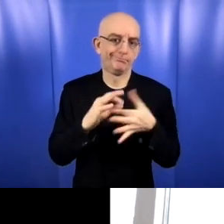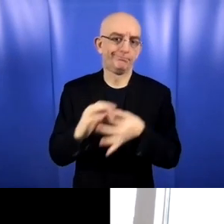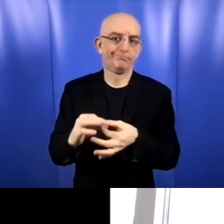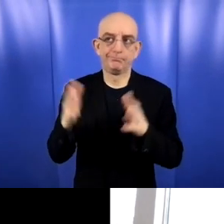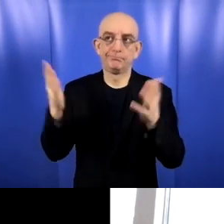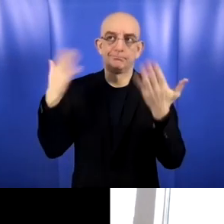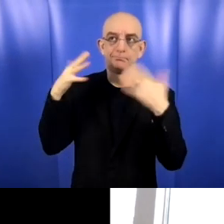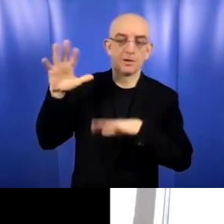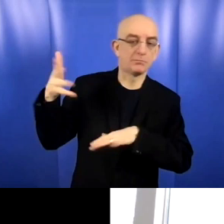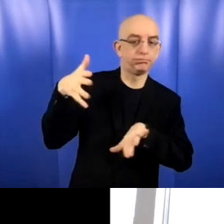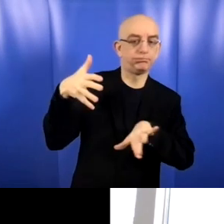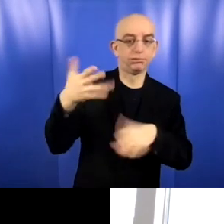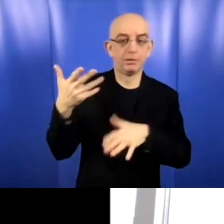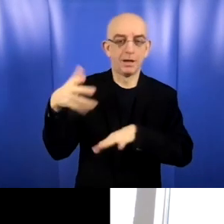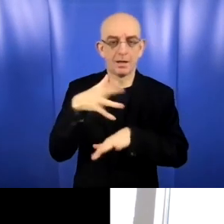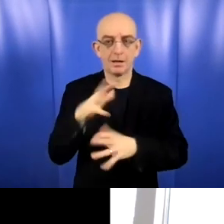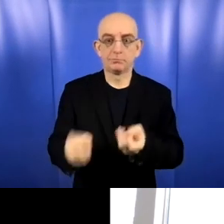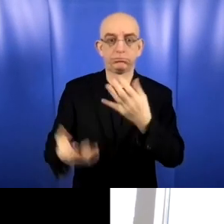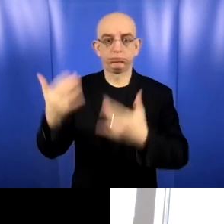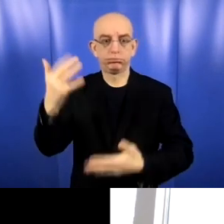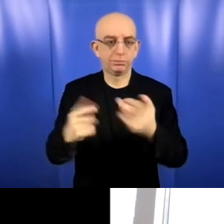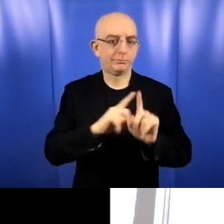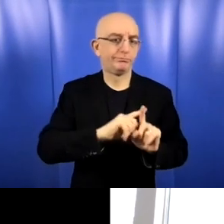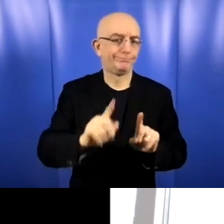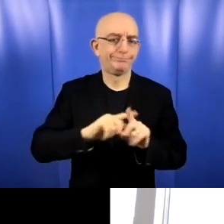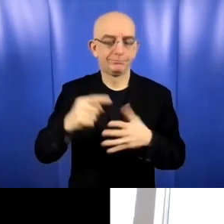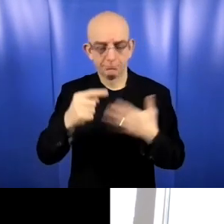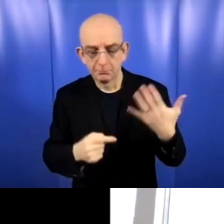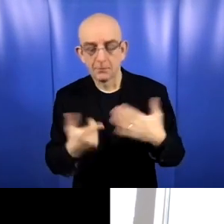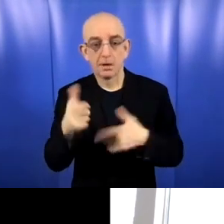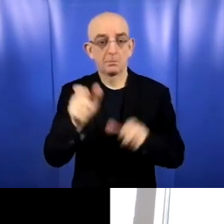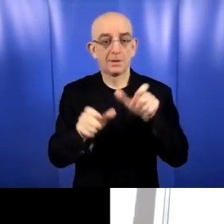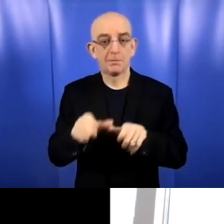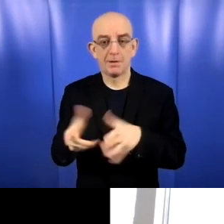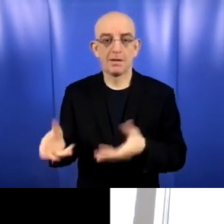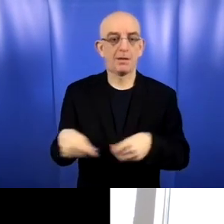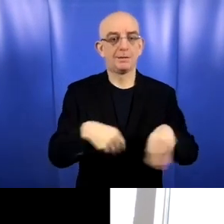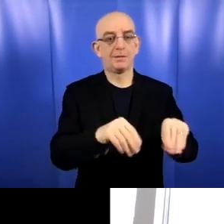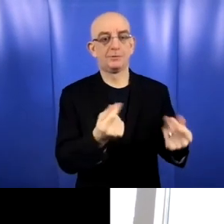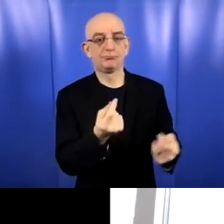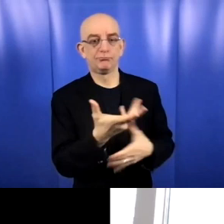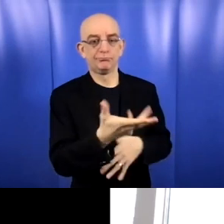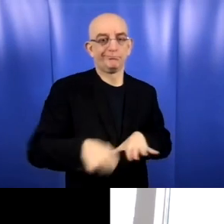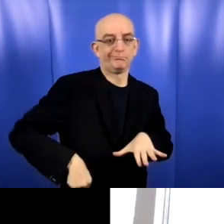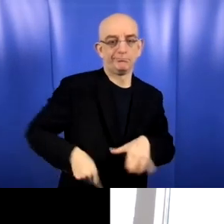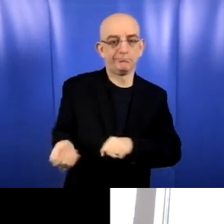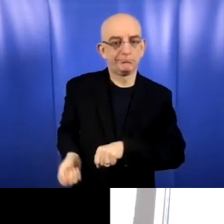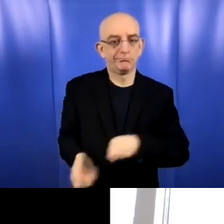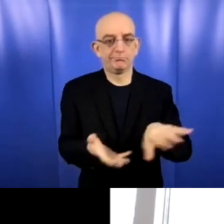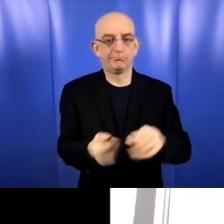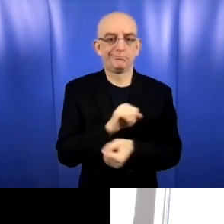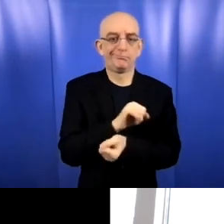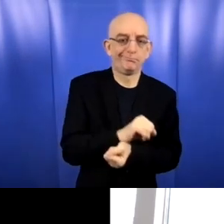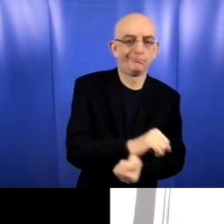bring new perspectives to bear on the long-standing principles, including those articulated in Article 5 of the Global Compact on